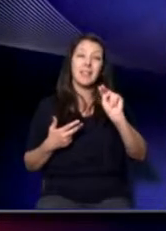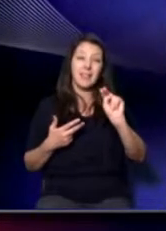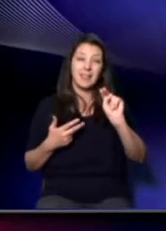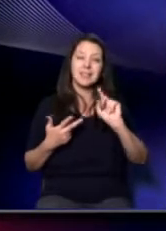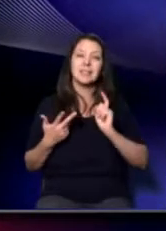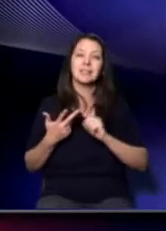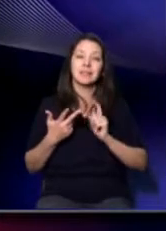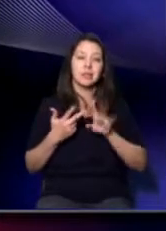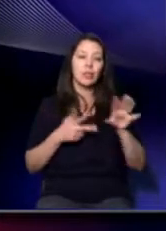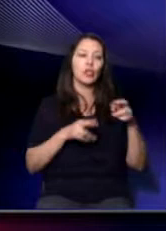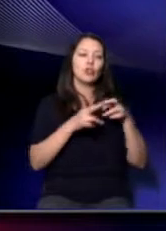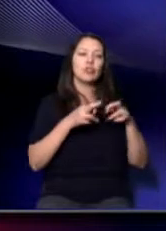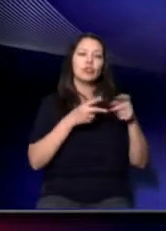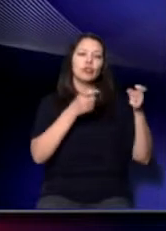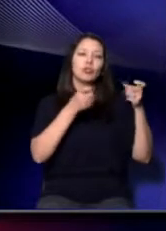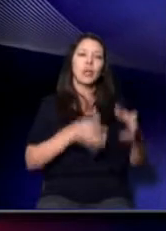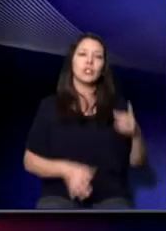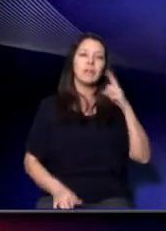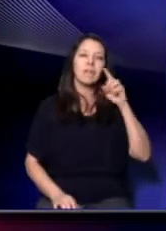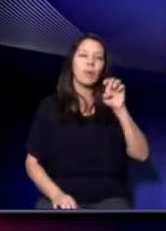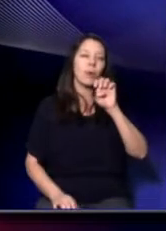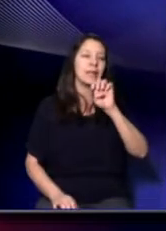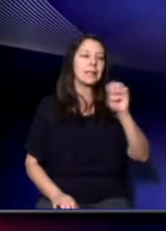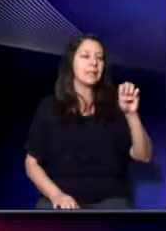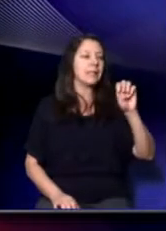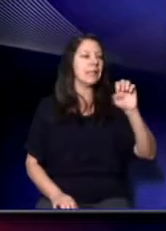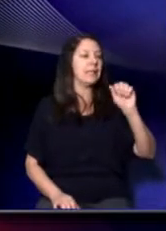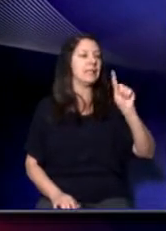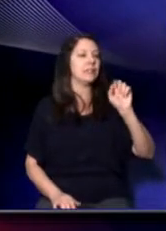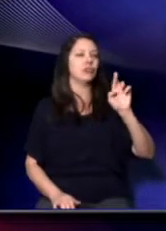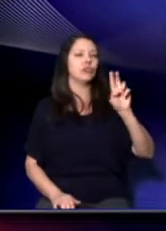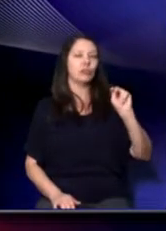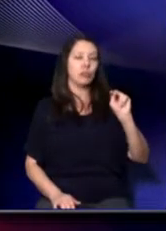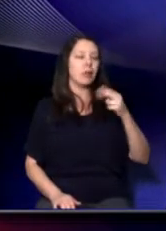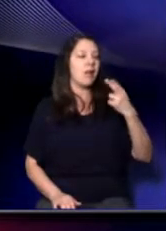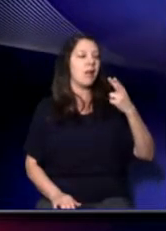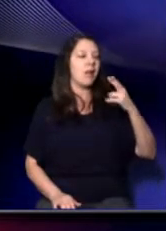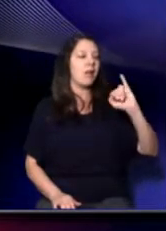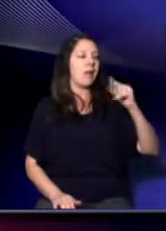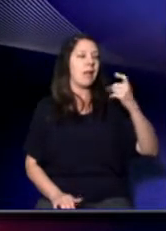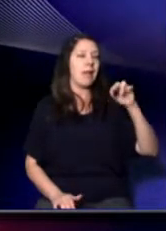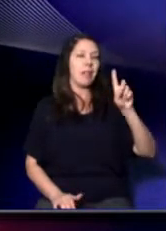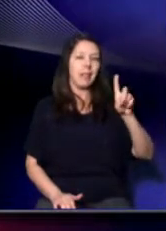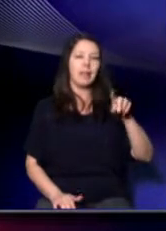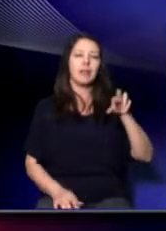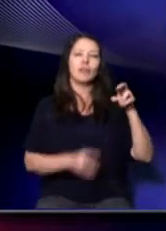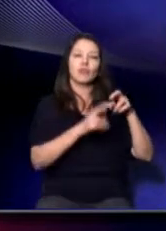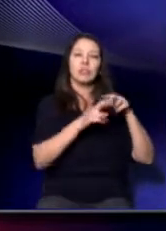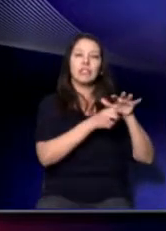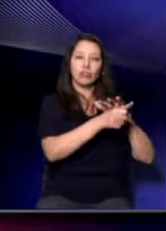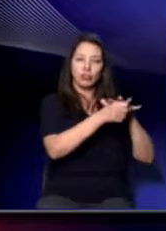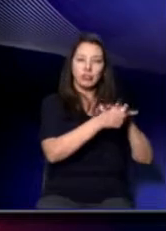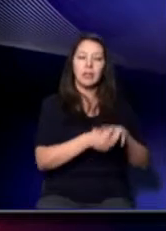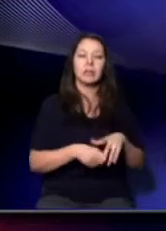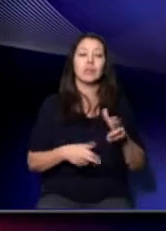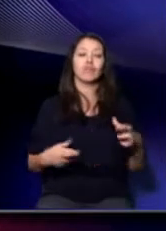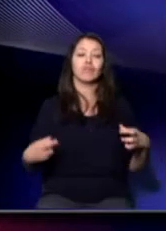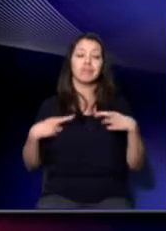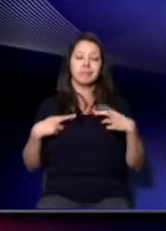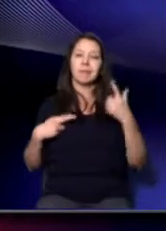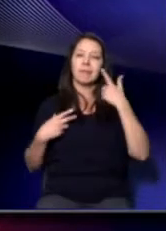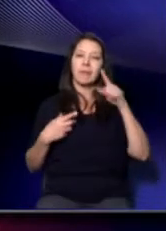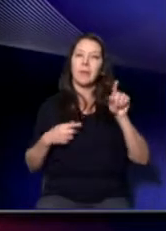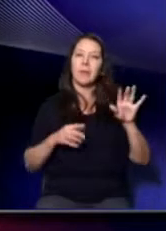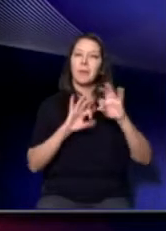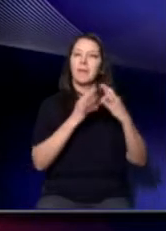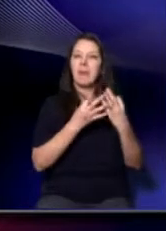Regional Director of the Eastern Highland region. Due to family reasons,